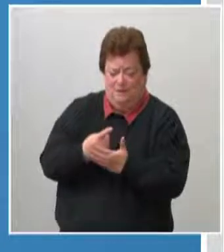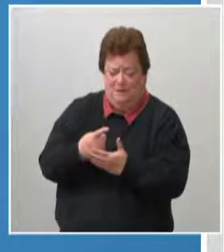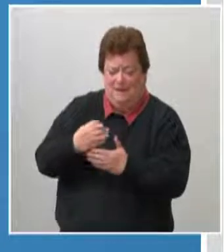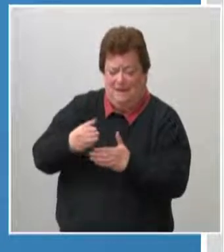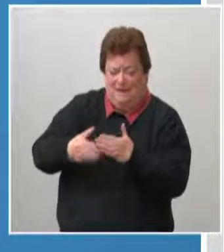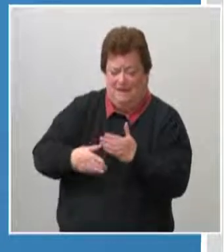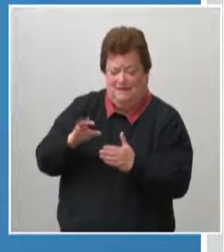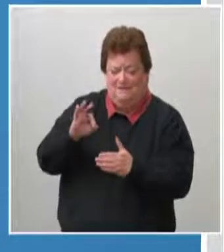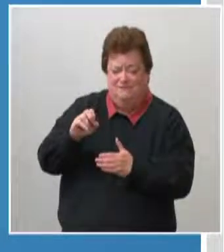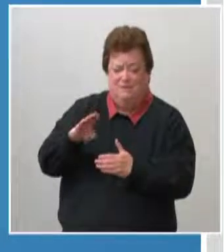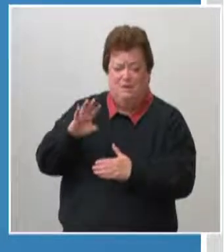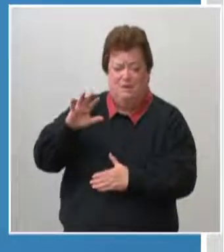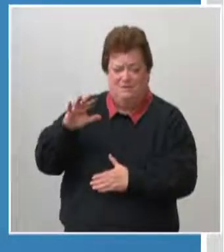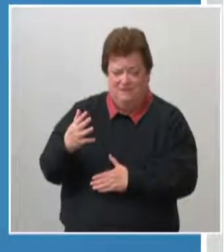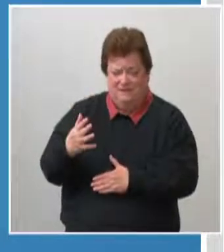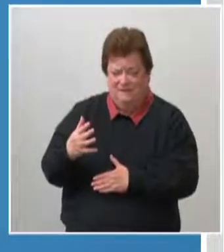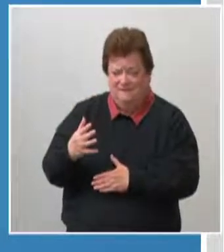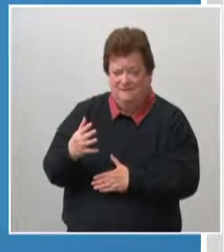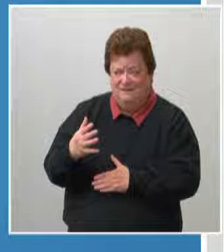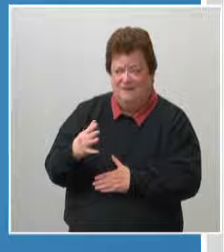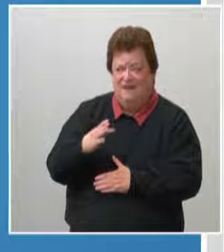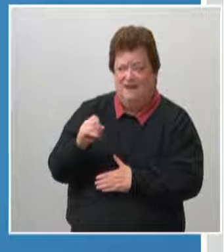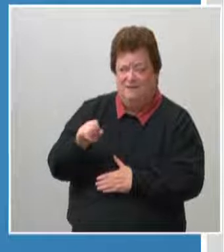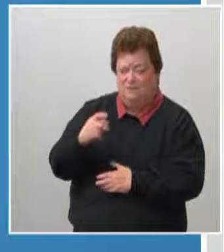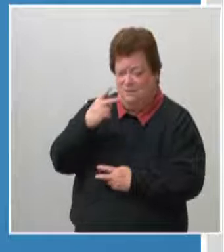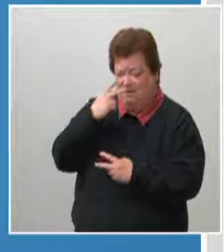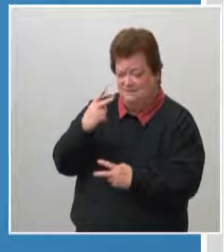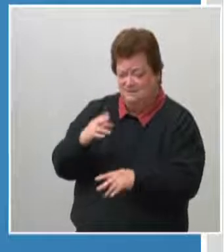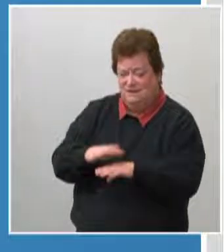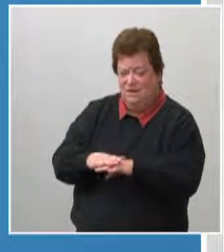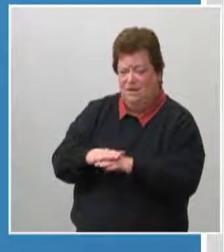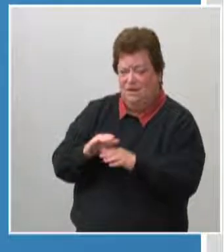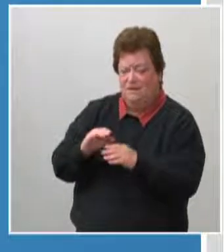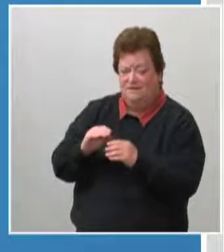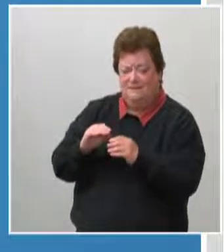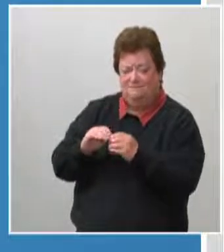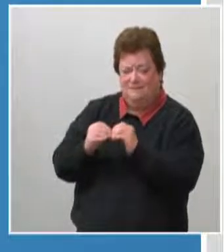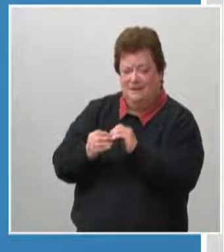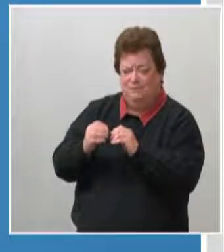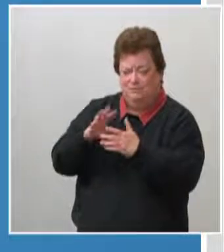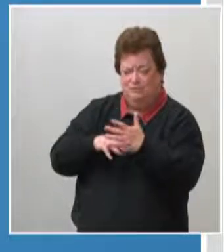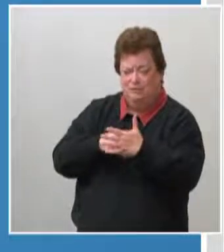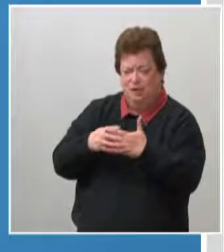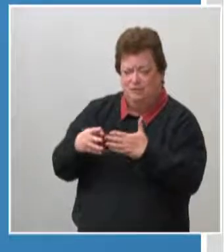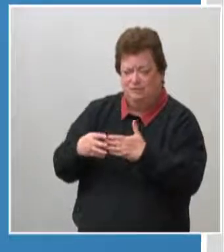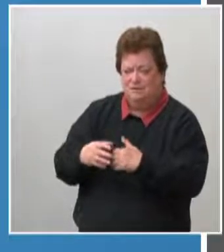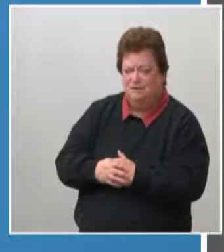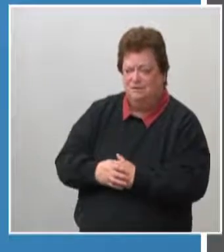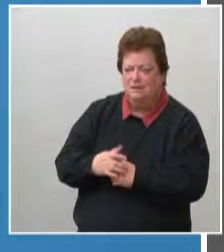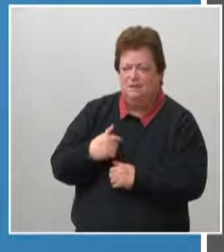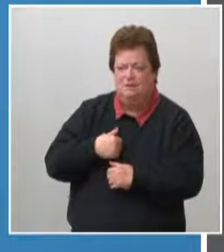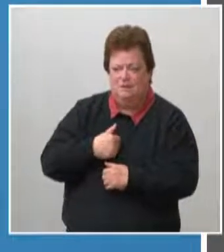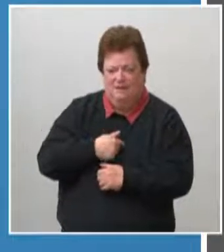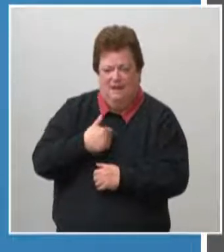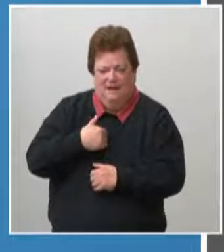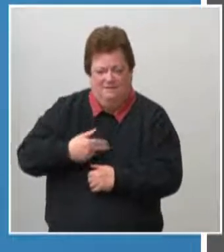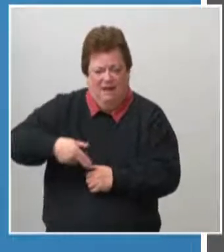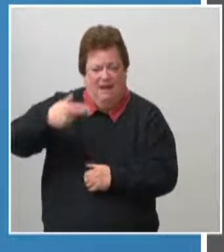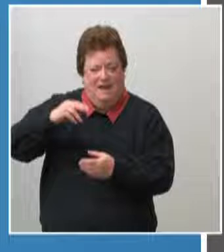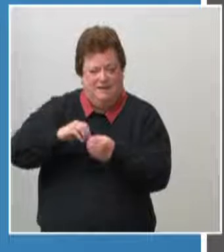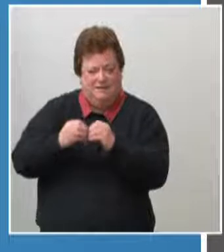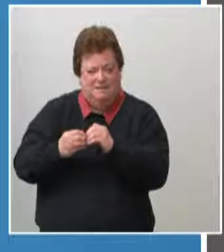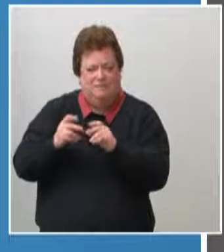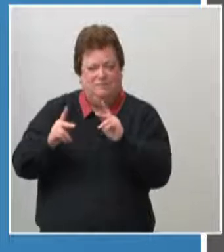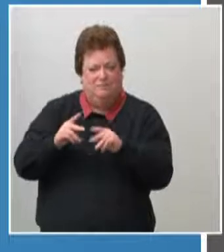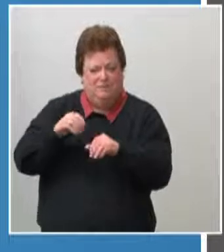February 5th. And you can see this on the right side of the chart. We experienced very high numbers of